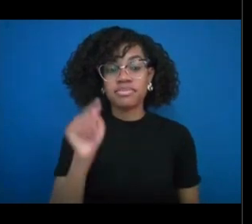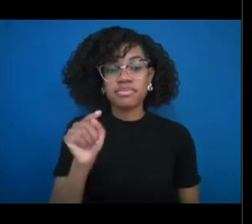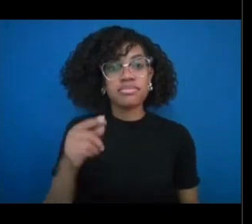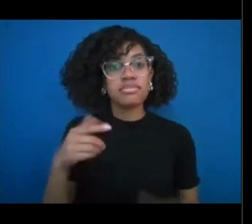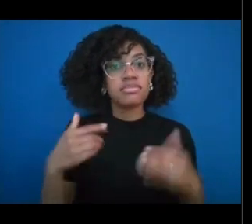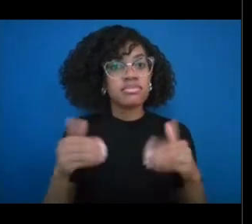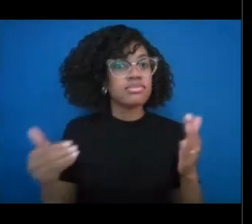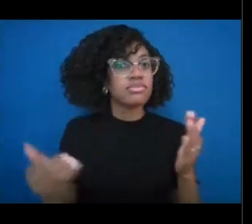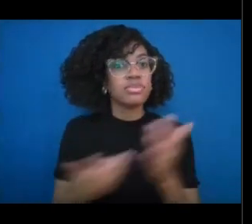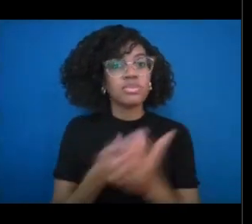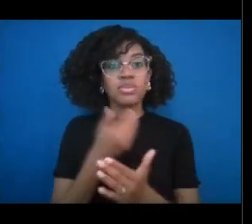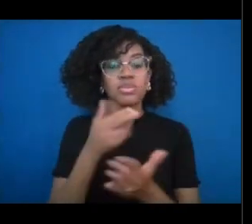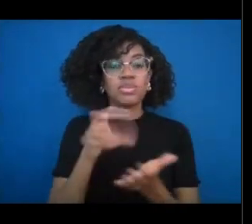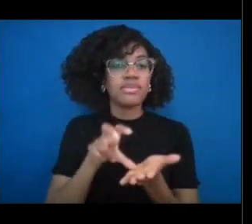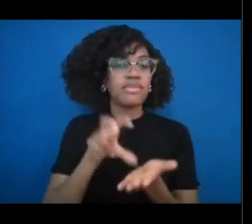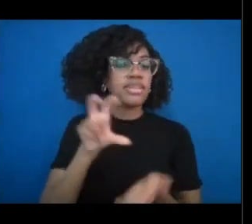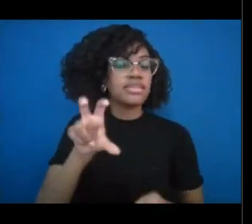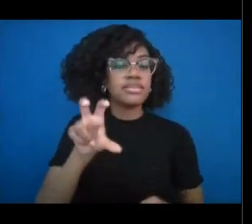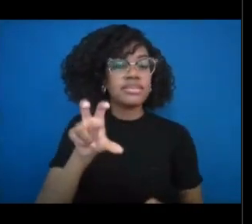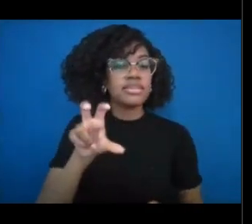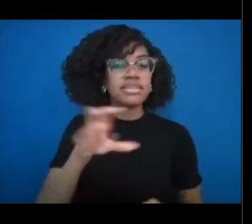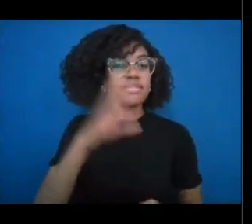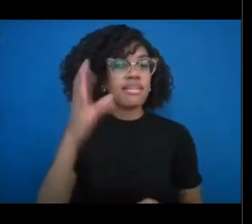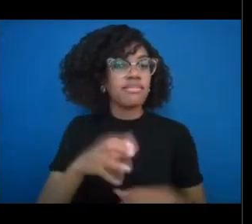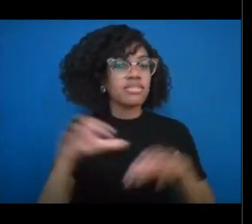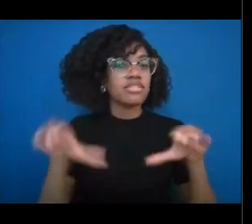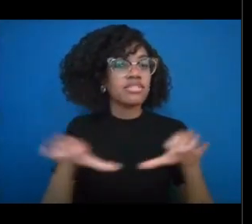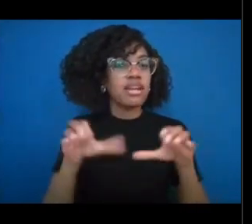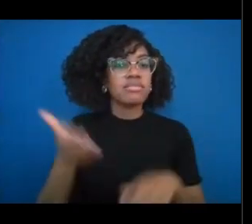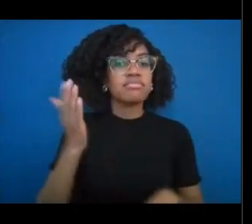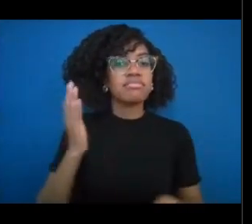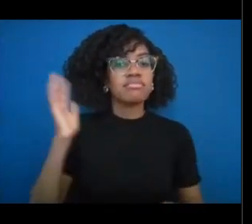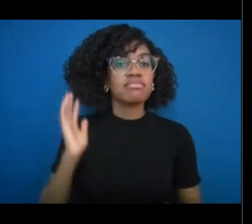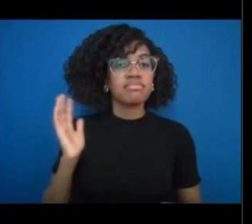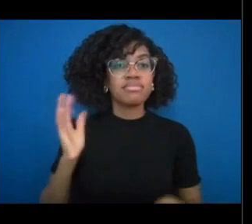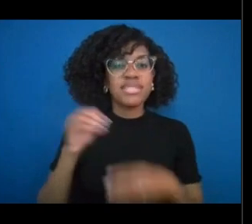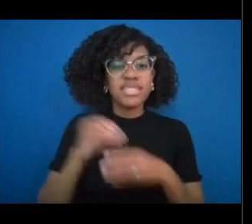unprecedented investment in America